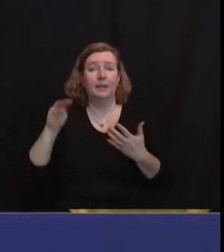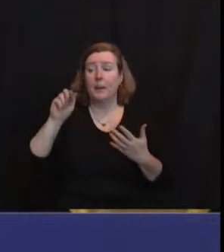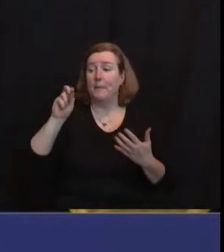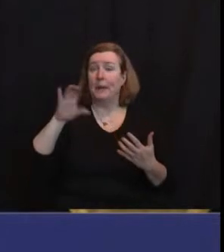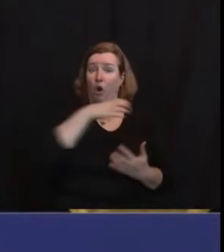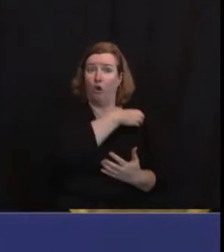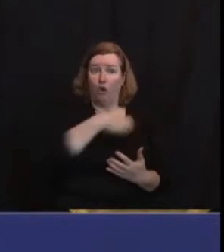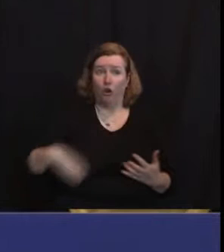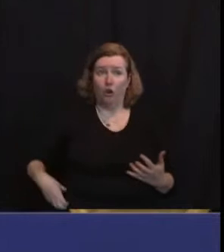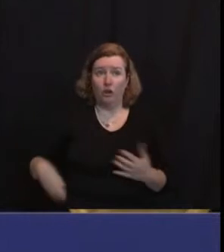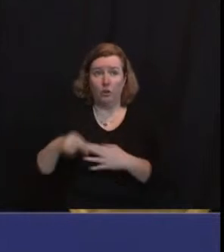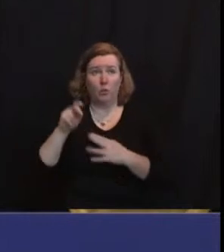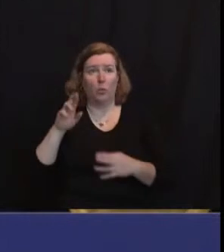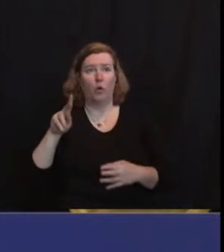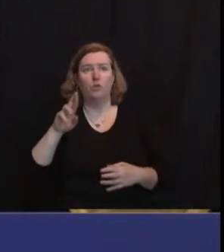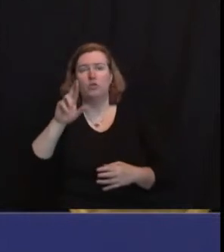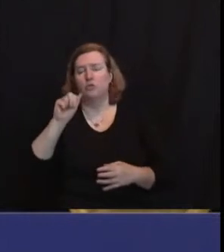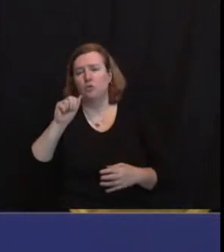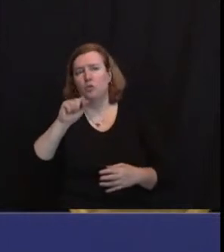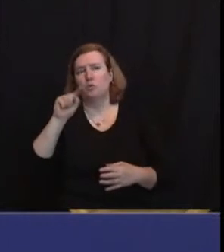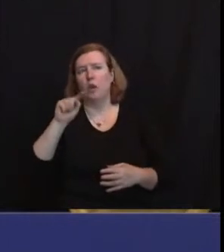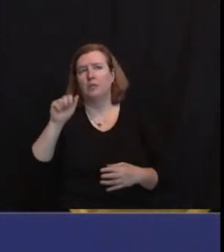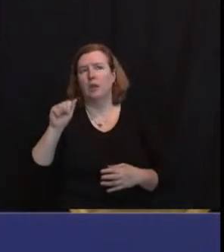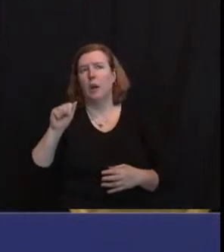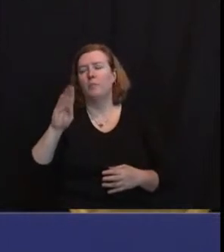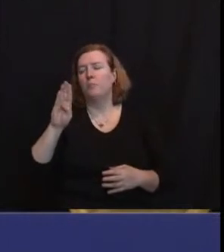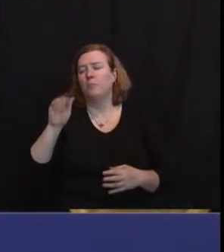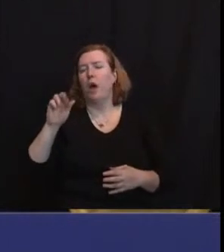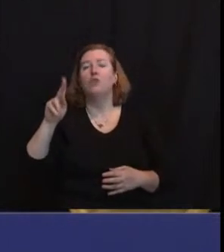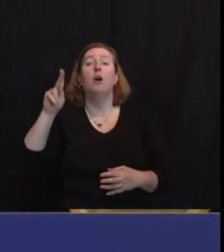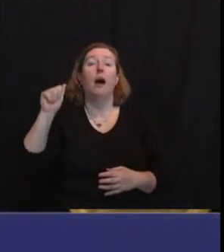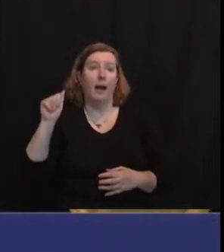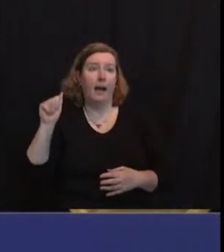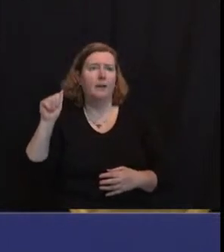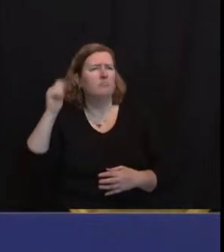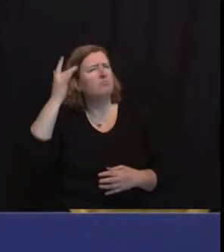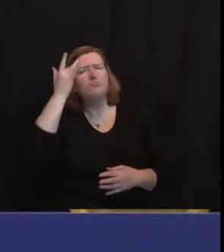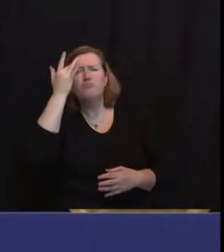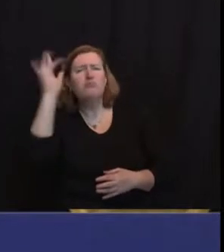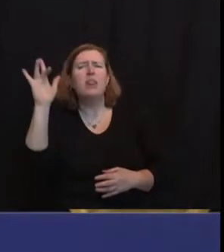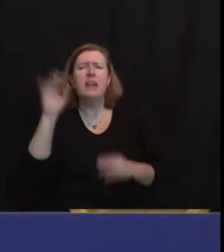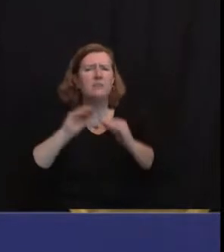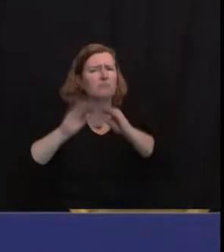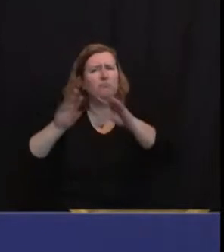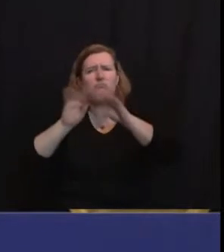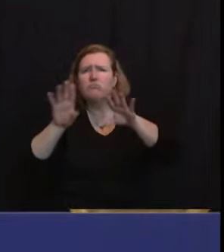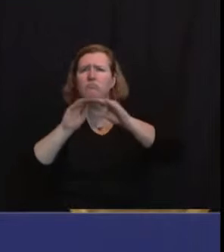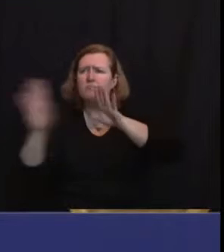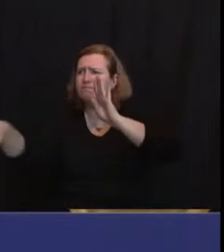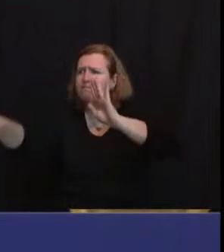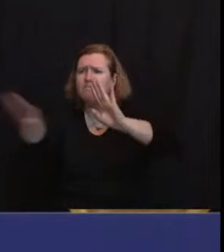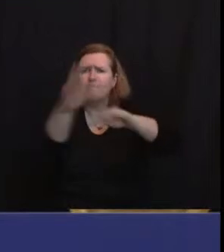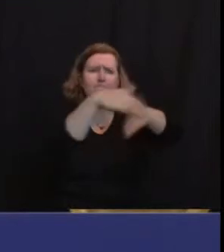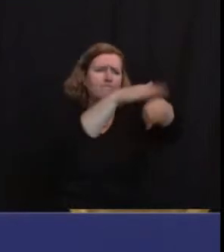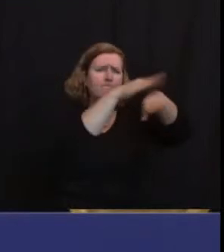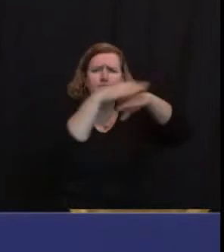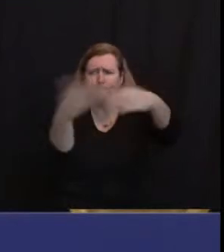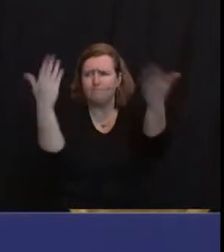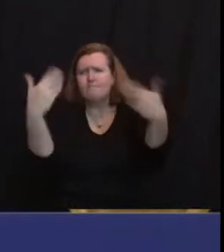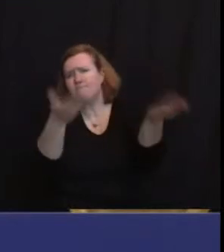working all of the levers that he's got at his disposal to get the word out, to get people directed. I'd say